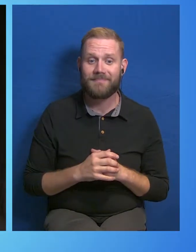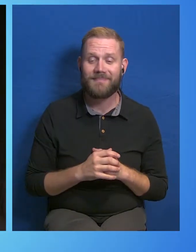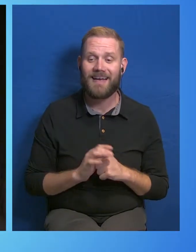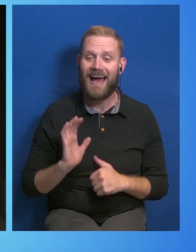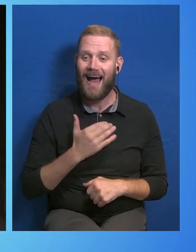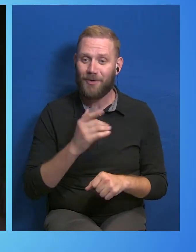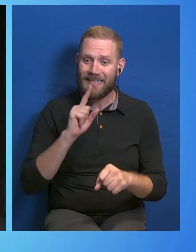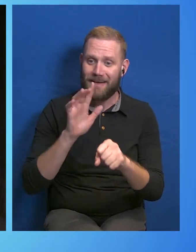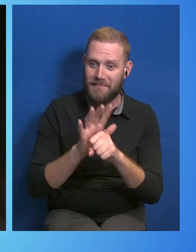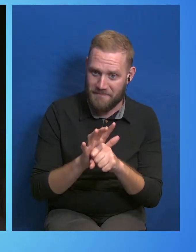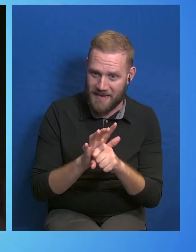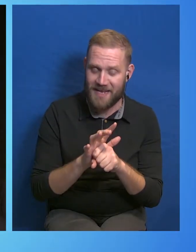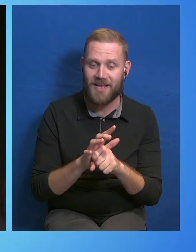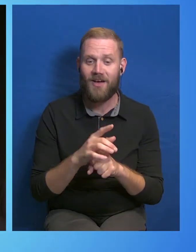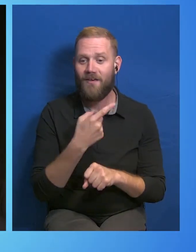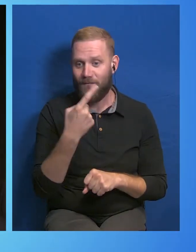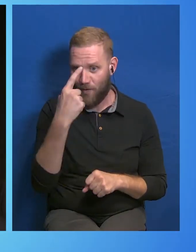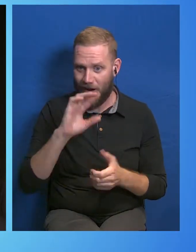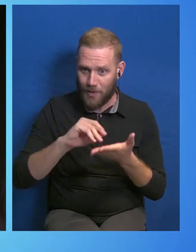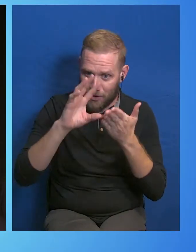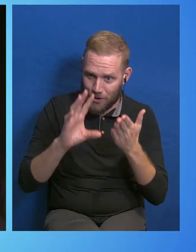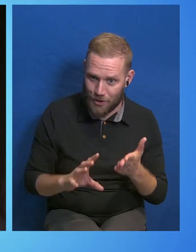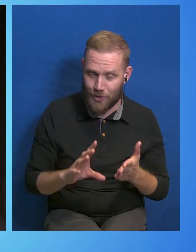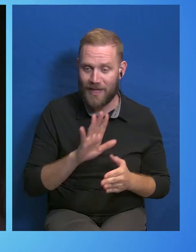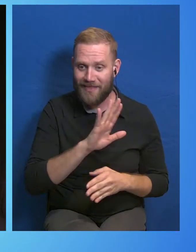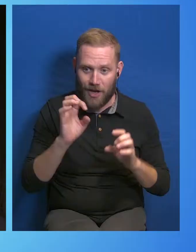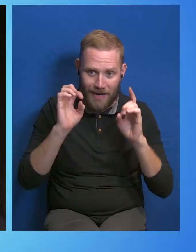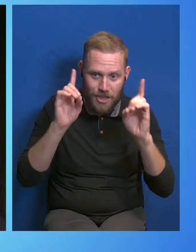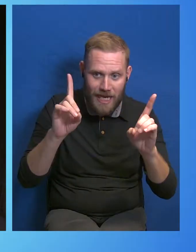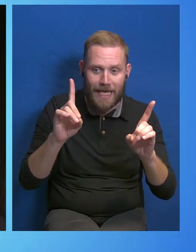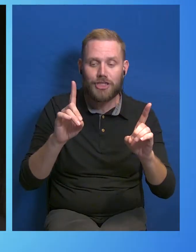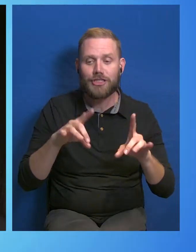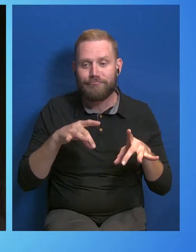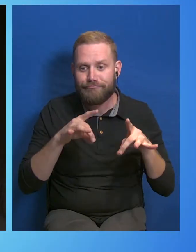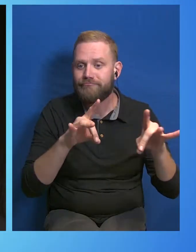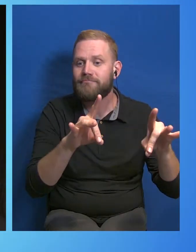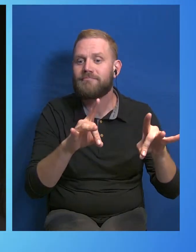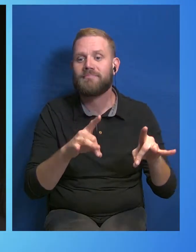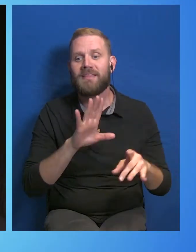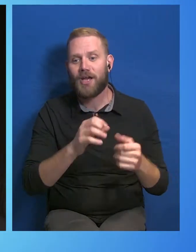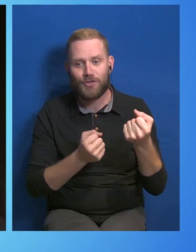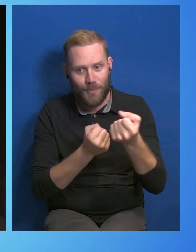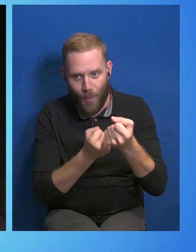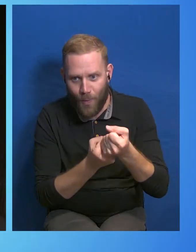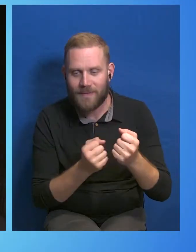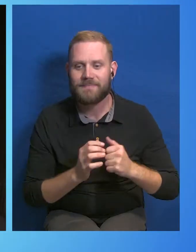our commitment to our students, to their education, and to their supports.